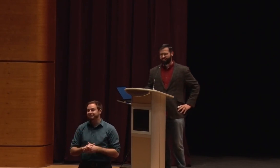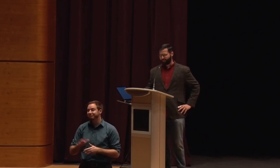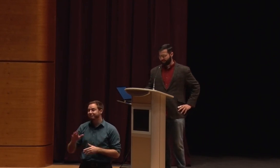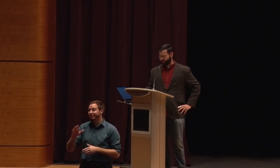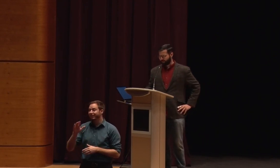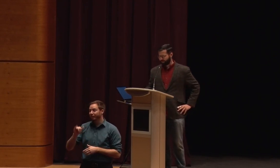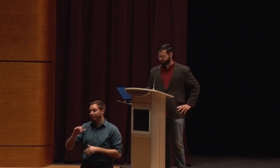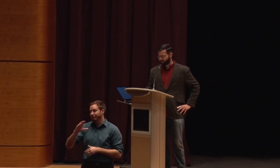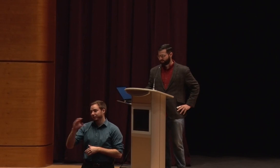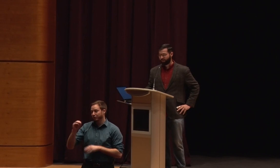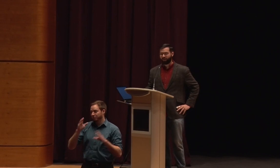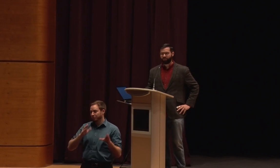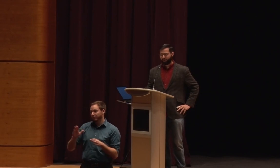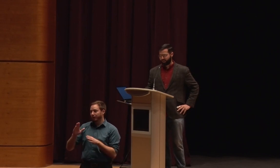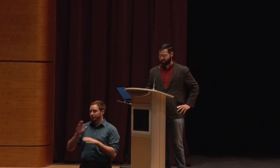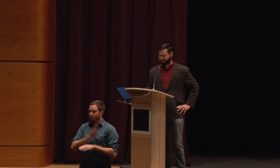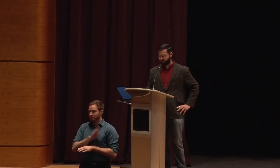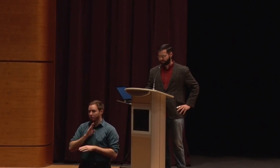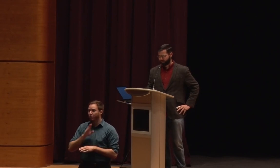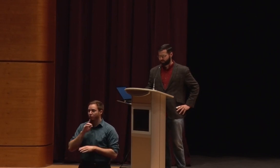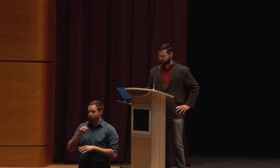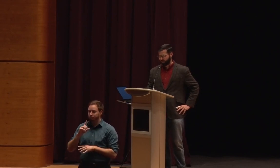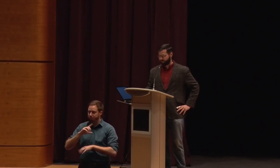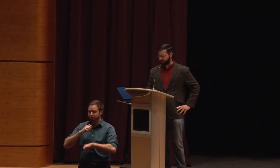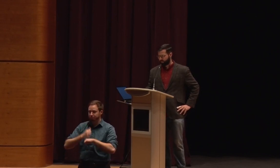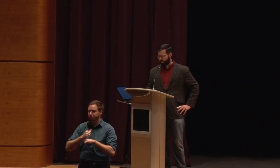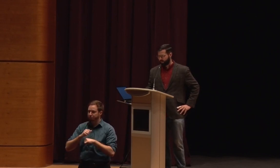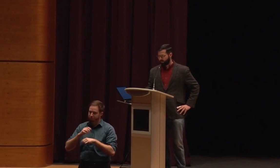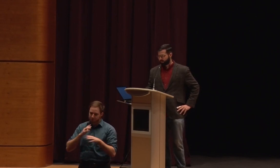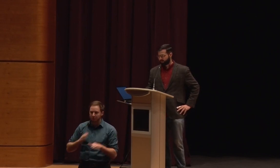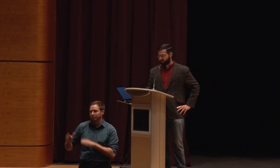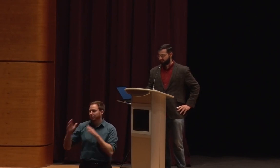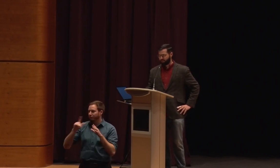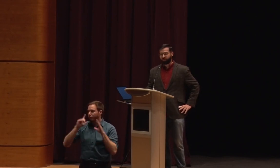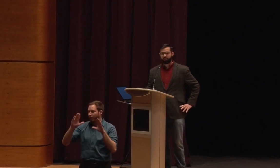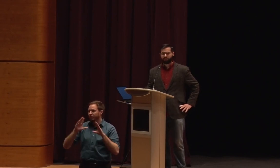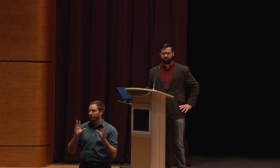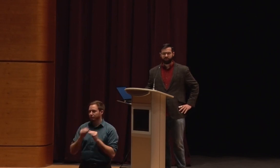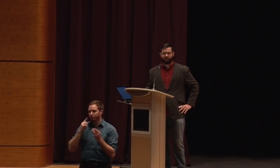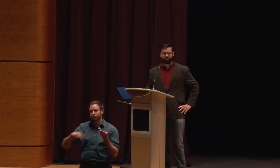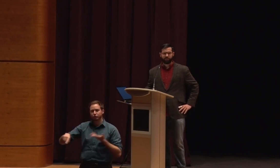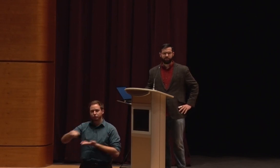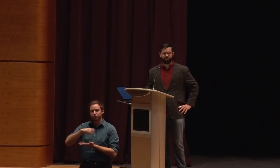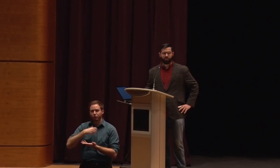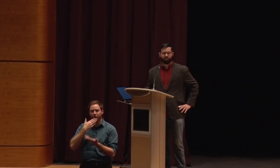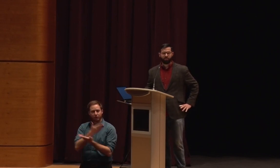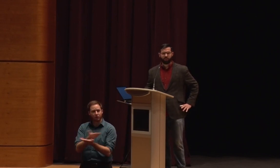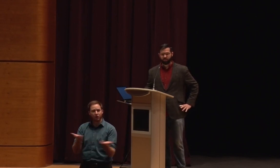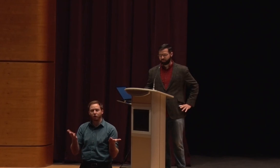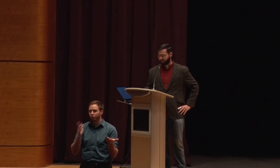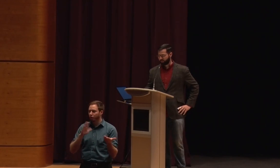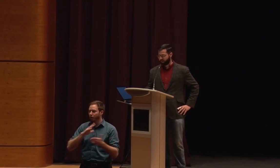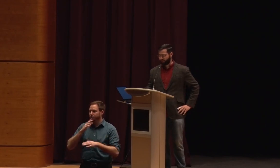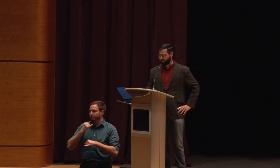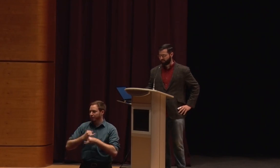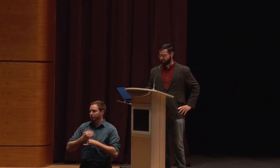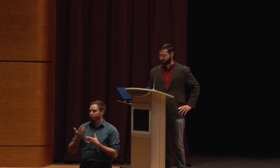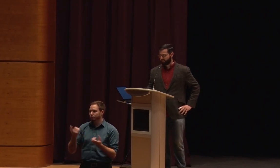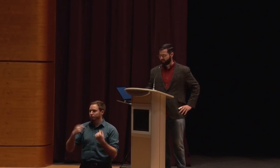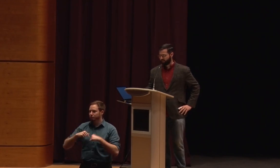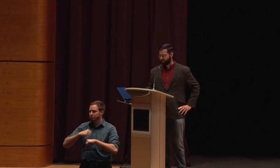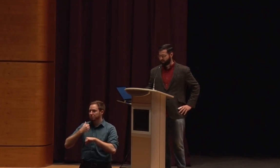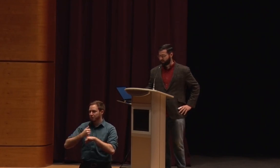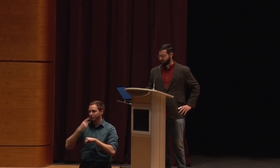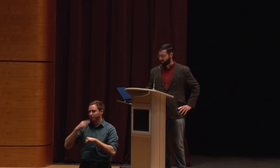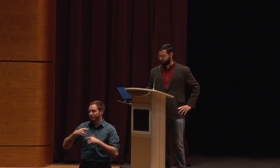the CTL Planning Board has worked very hard to put on an excellent conference for you guys. I'd like to thank all the folks across campus who have come together to put